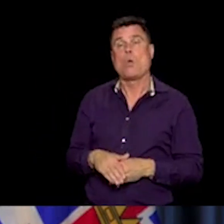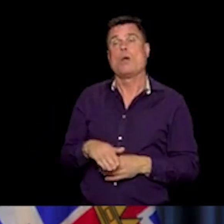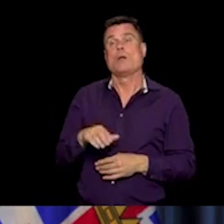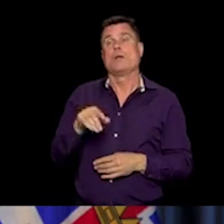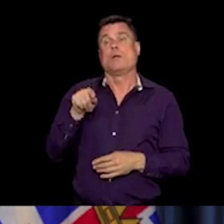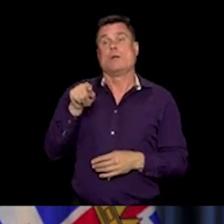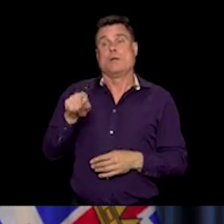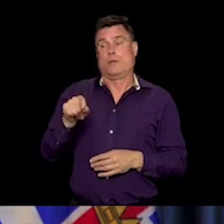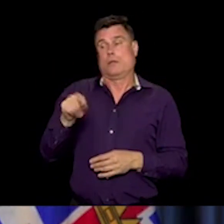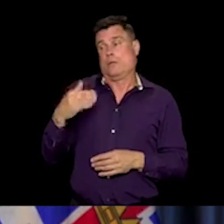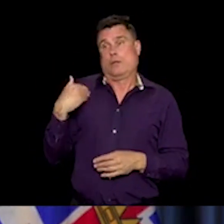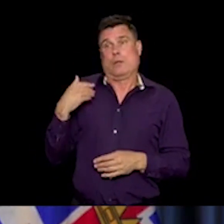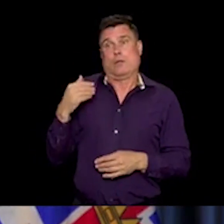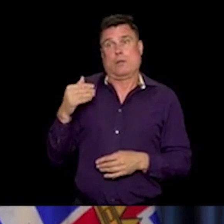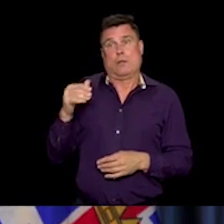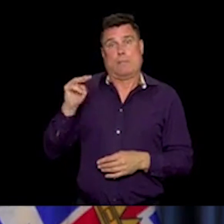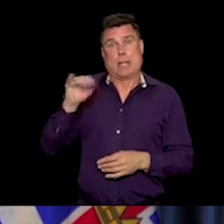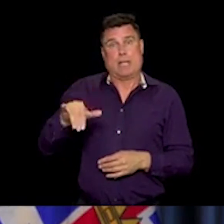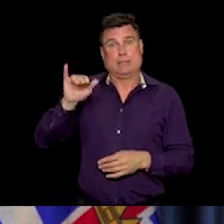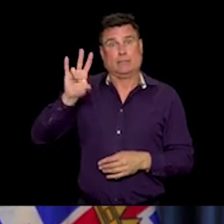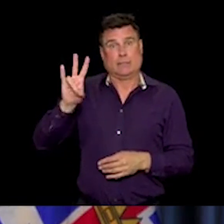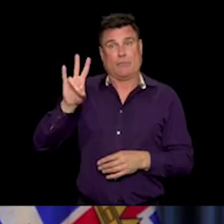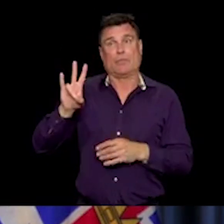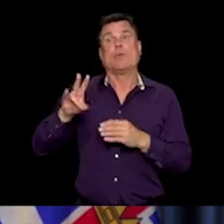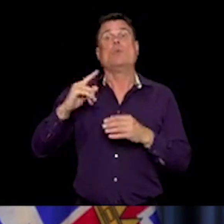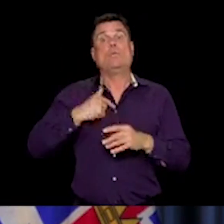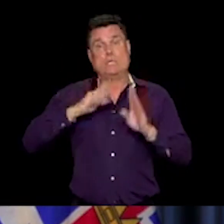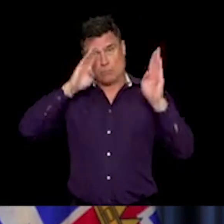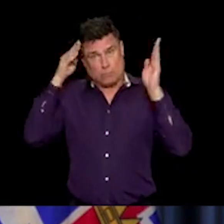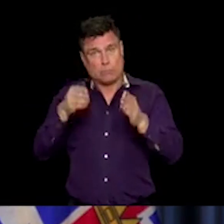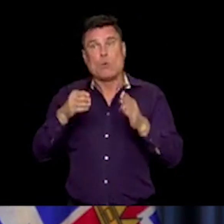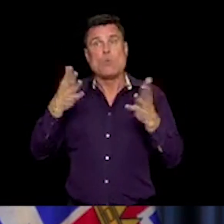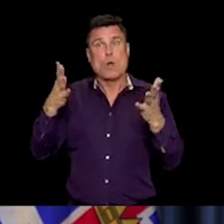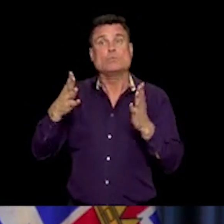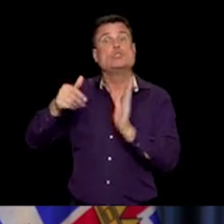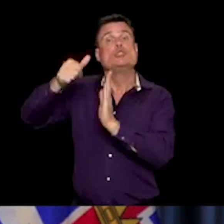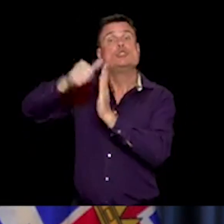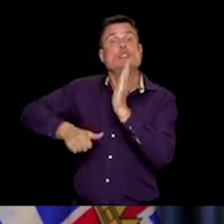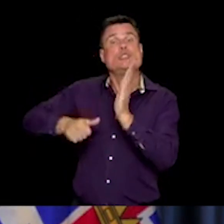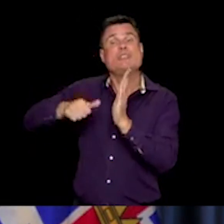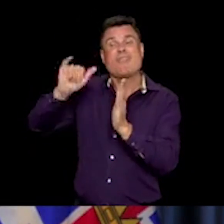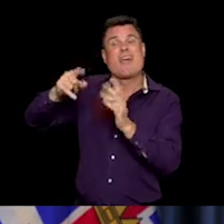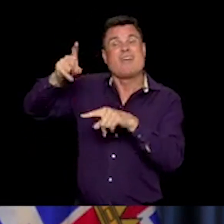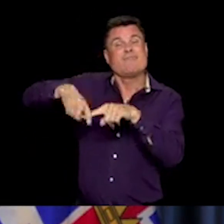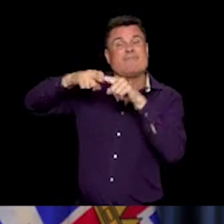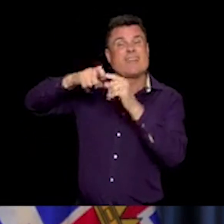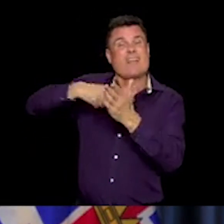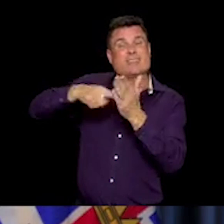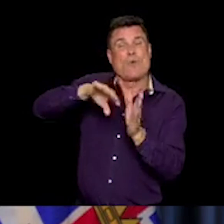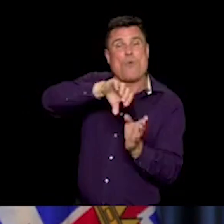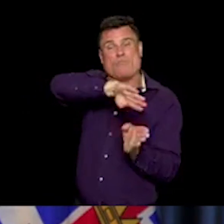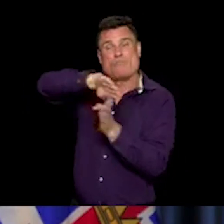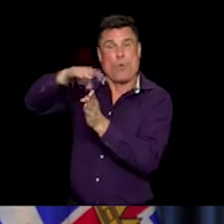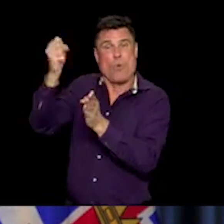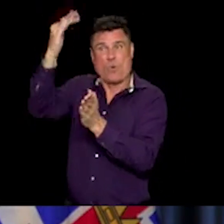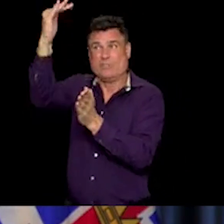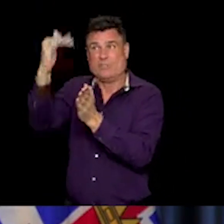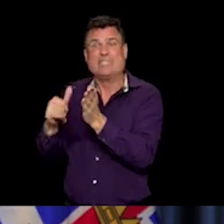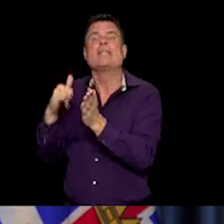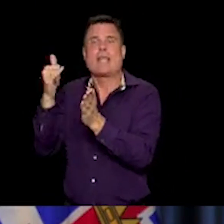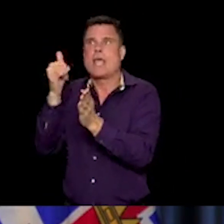12,369 were scheduled and 11,016 were unscheduled or emergency surgeries. This is, I think, given the